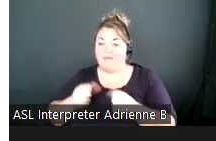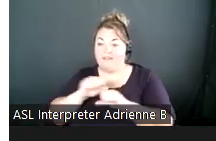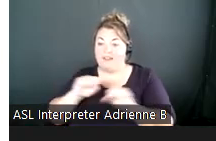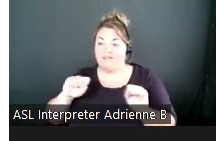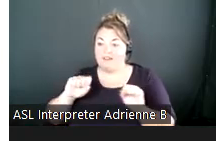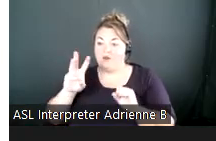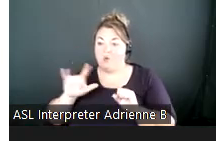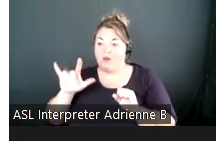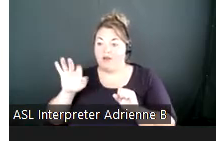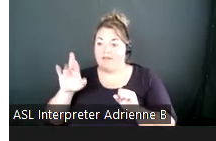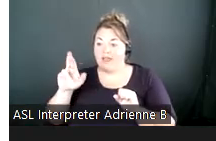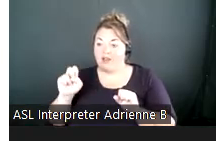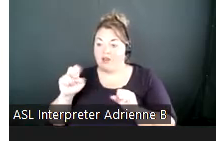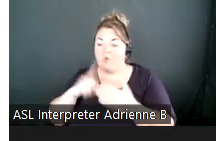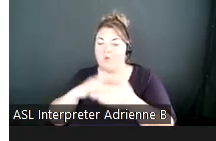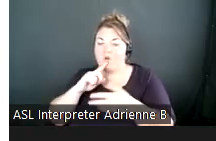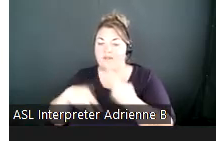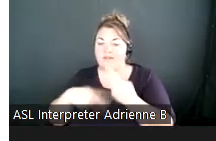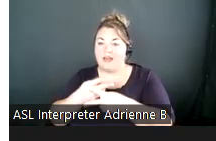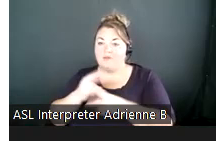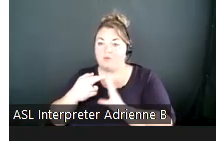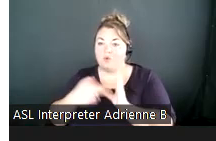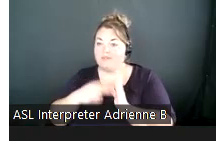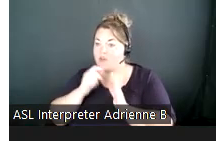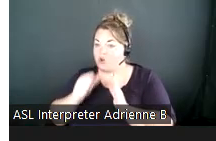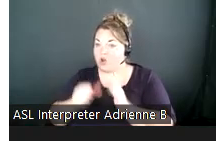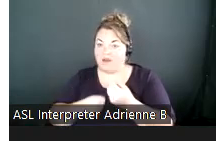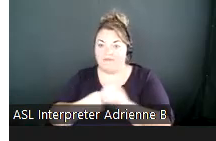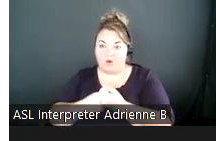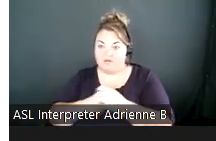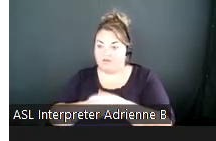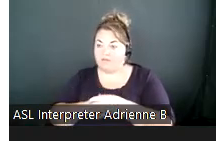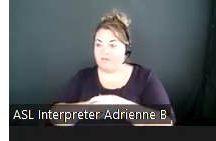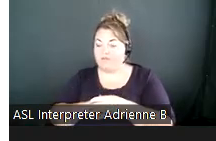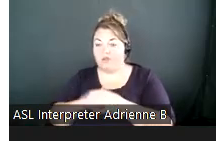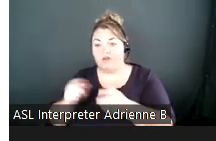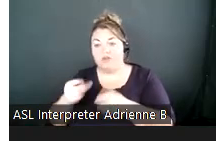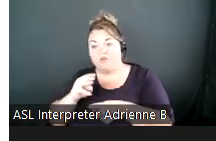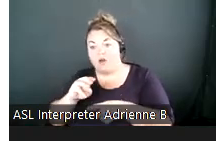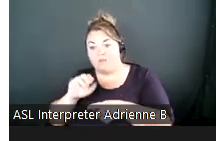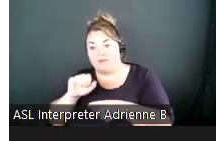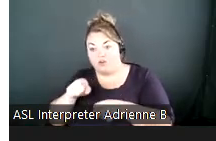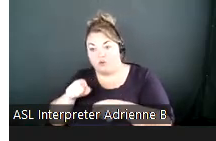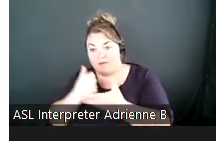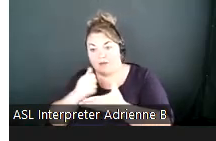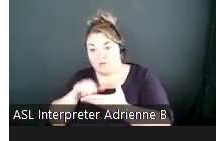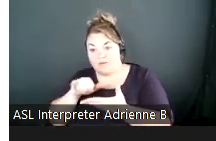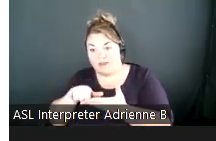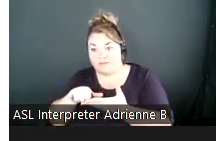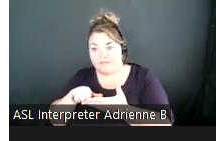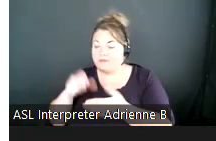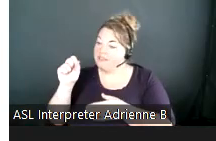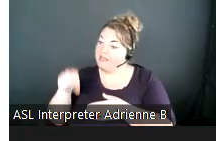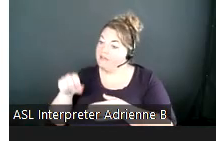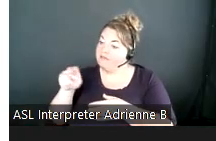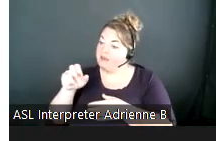welfare? What are the types of rules that will not be enforced? Tom, would you be able to help out with that one? Sure thing. And